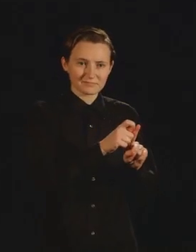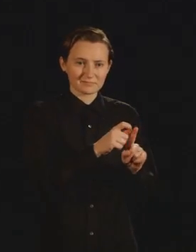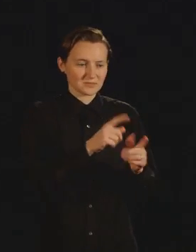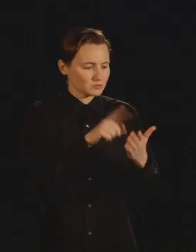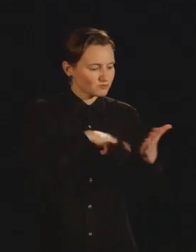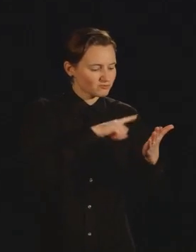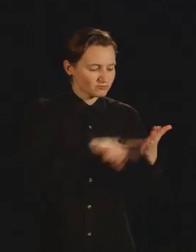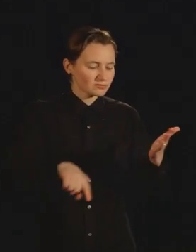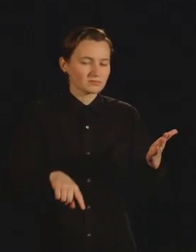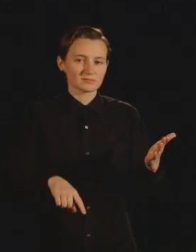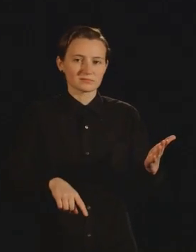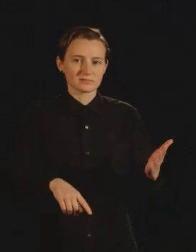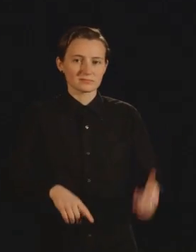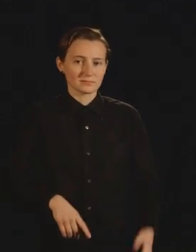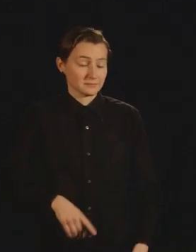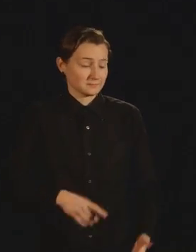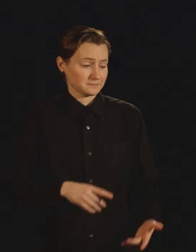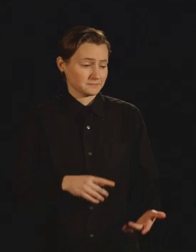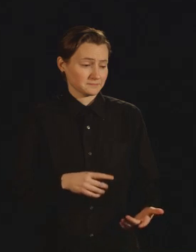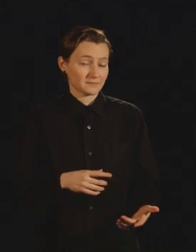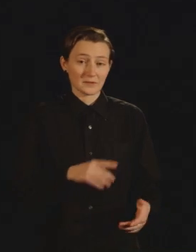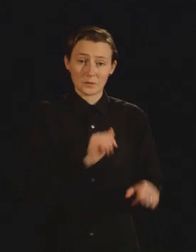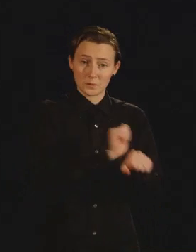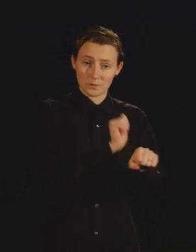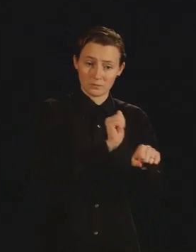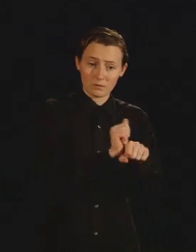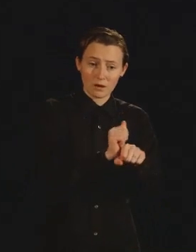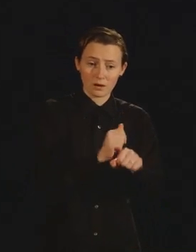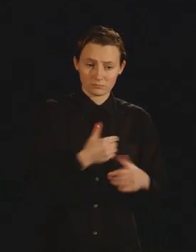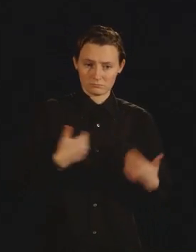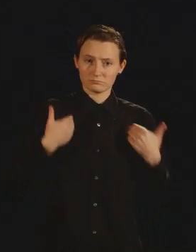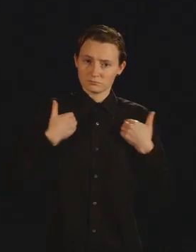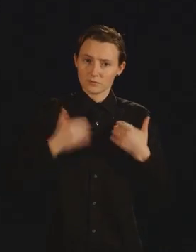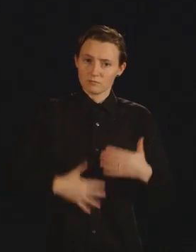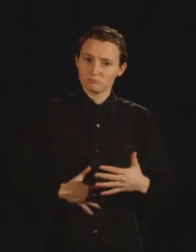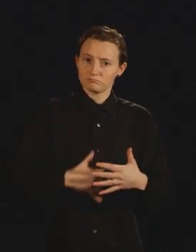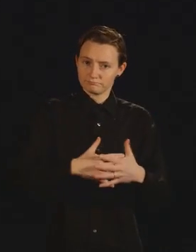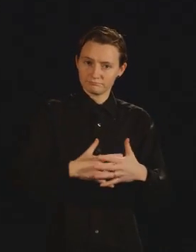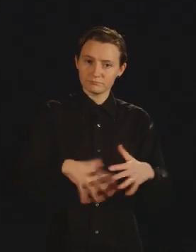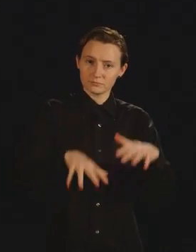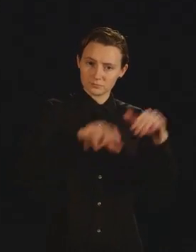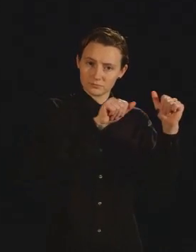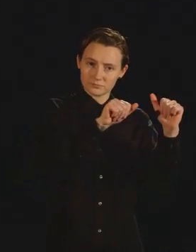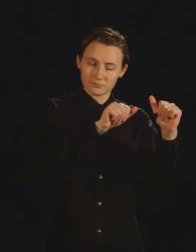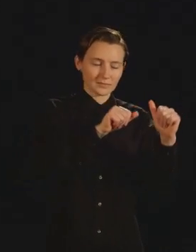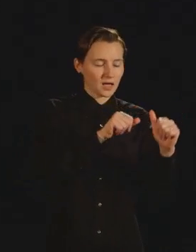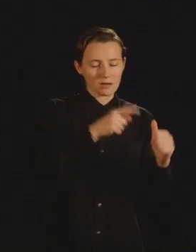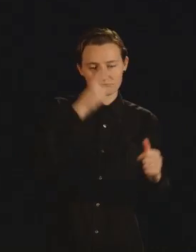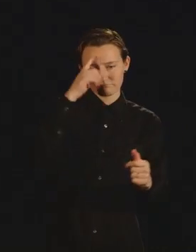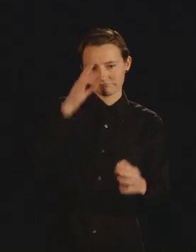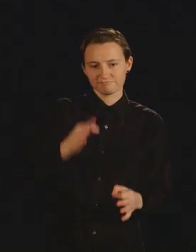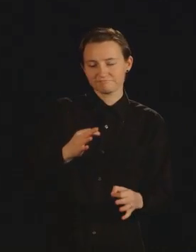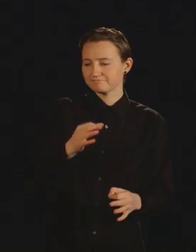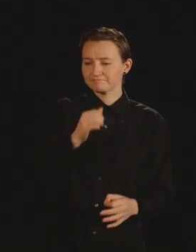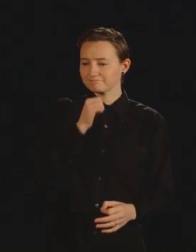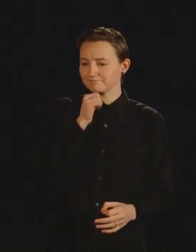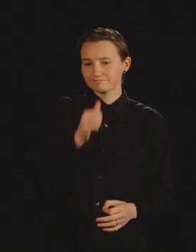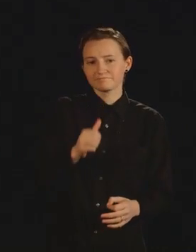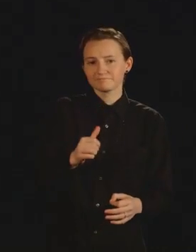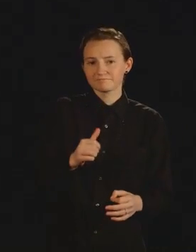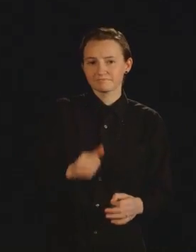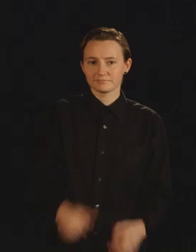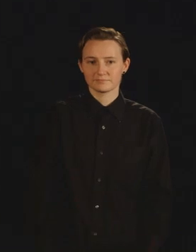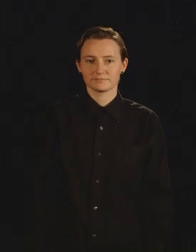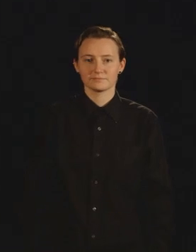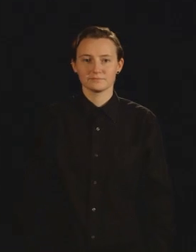work situations, which results in them not taking the paternity leave that they have or choosing primary roles as